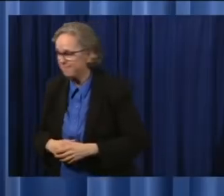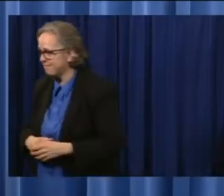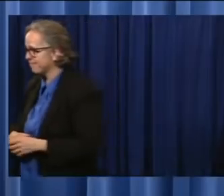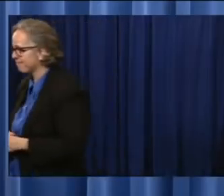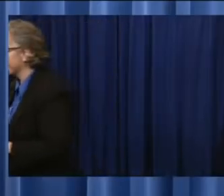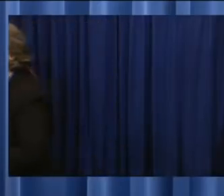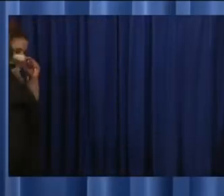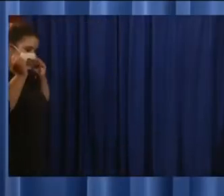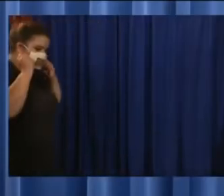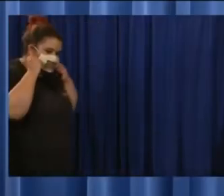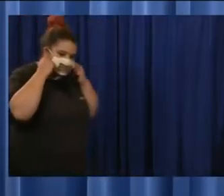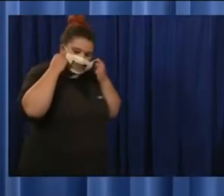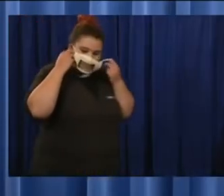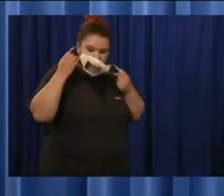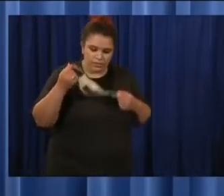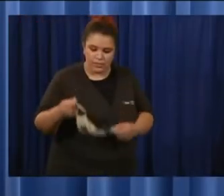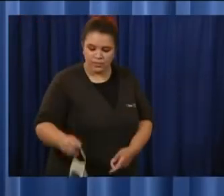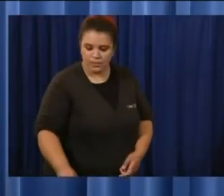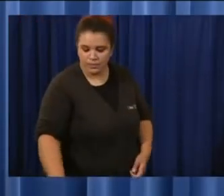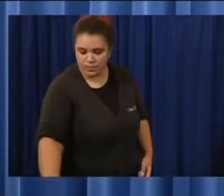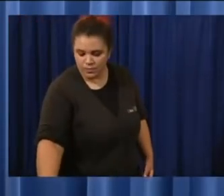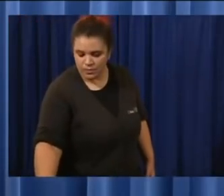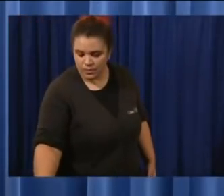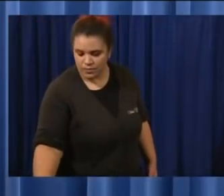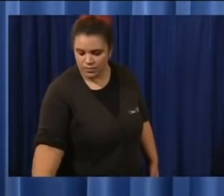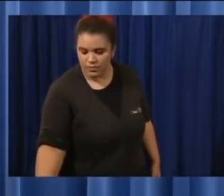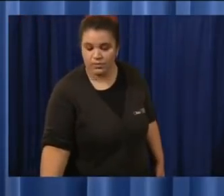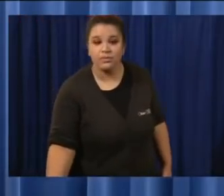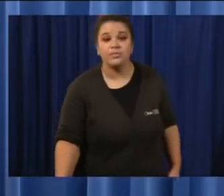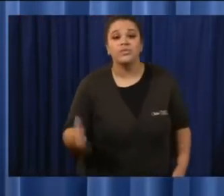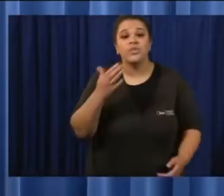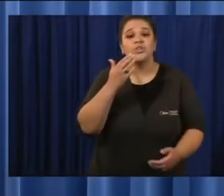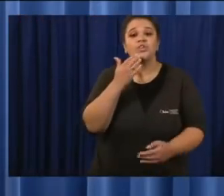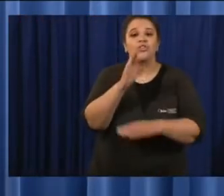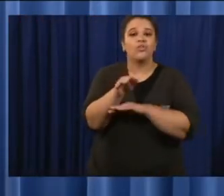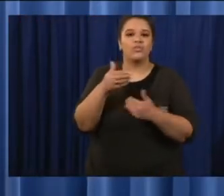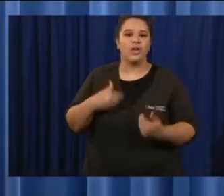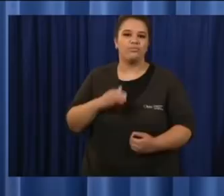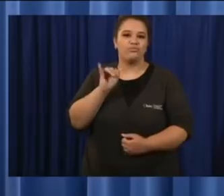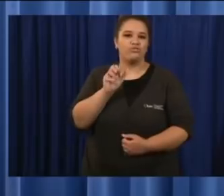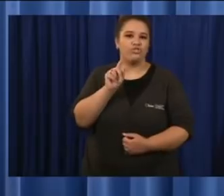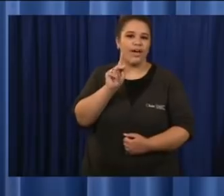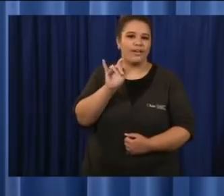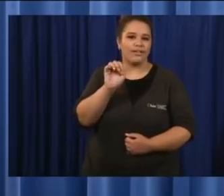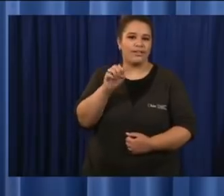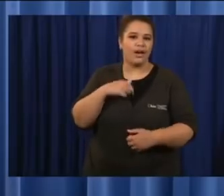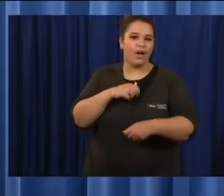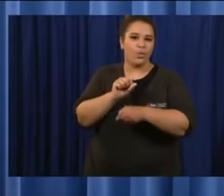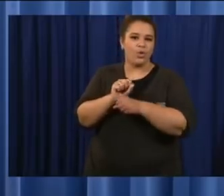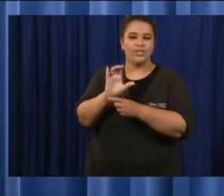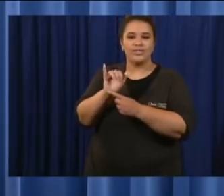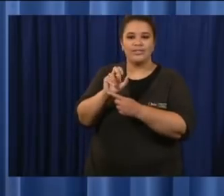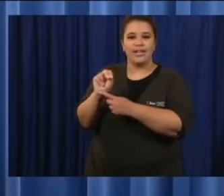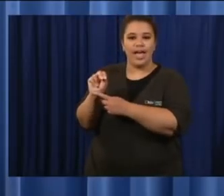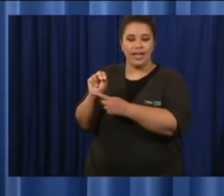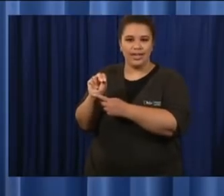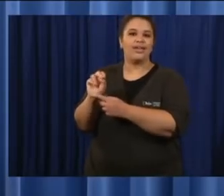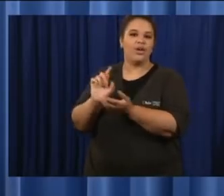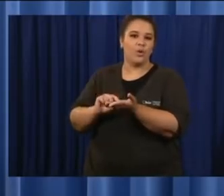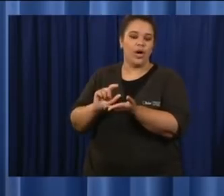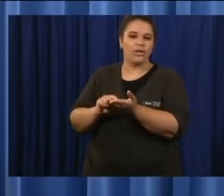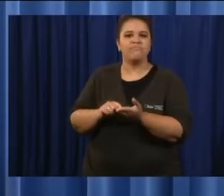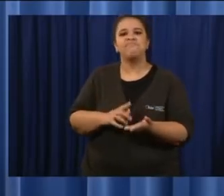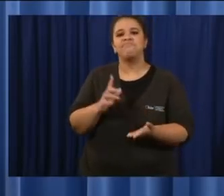Good afternoon, Jackie Borchert from the Cincinnati Enquirer. Following up on his question, in the last week we've tested on average 8,500 a